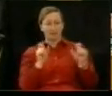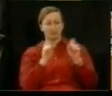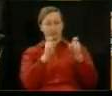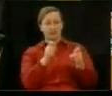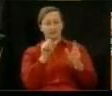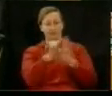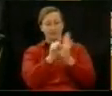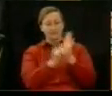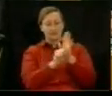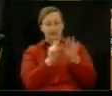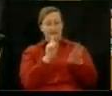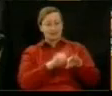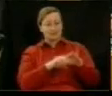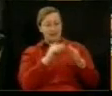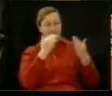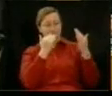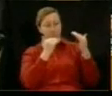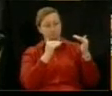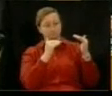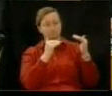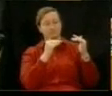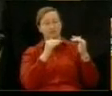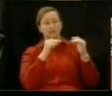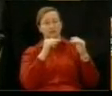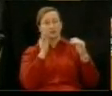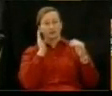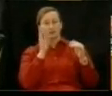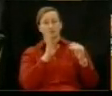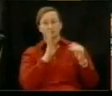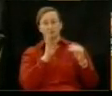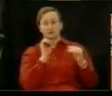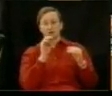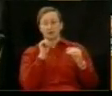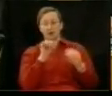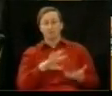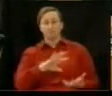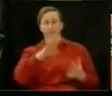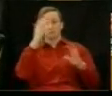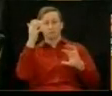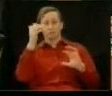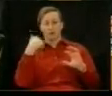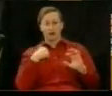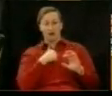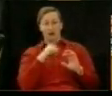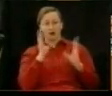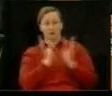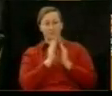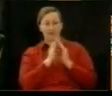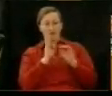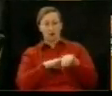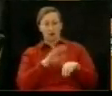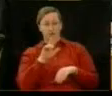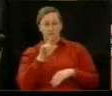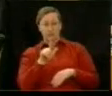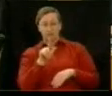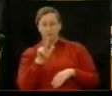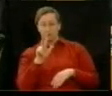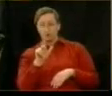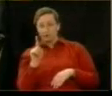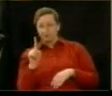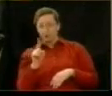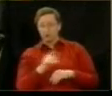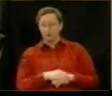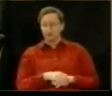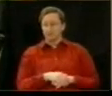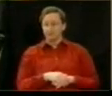a timetable that they react to it so that this does not throw off our meeting on the 31st?